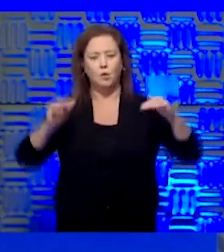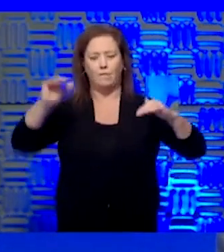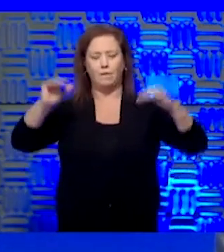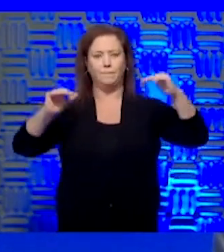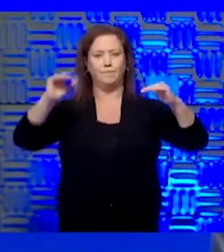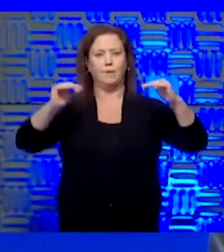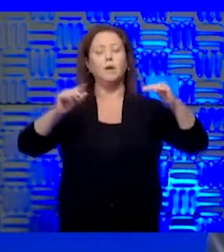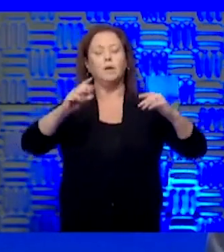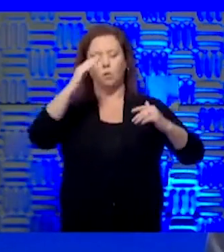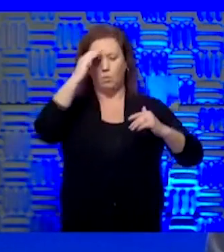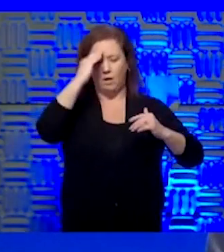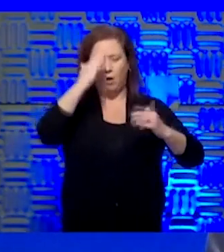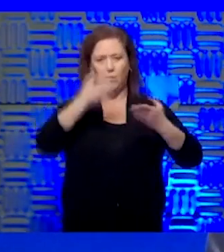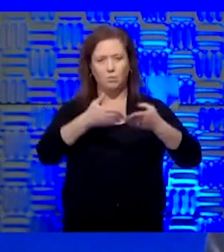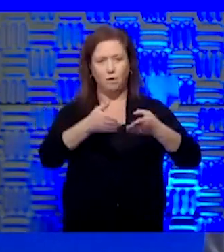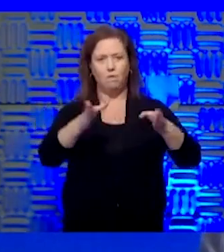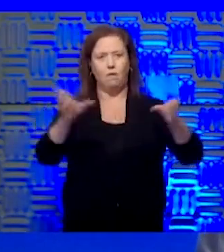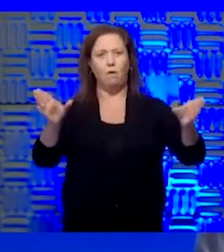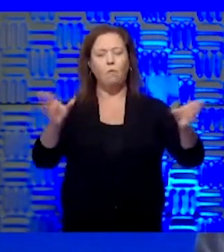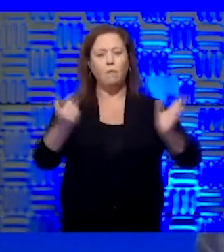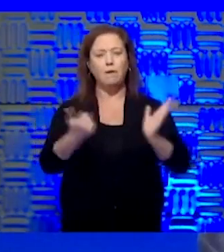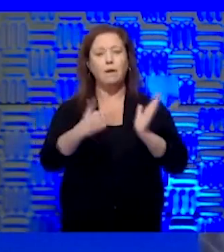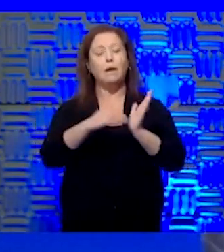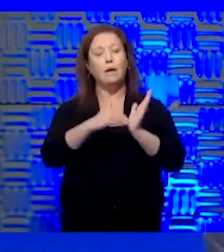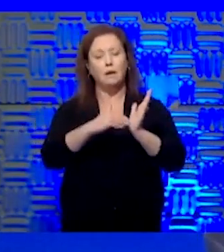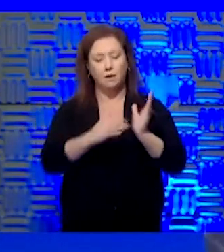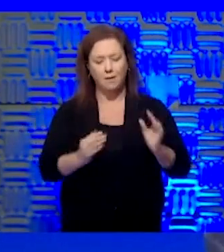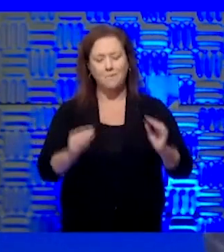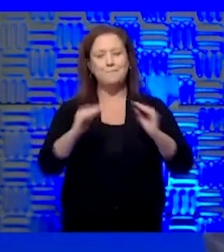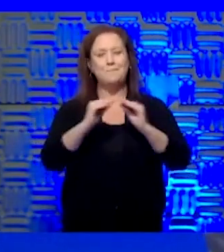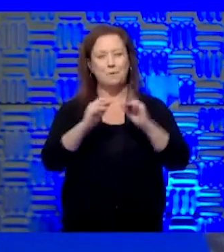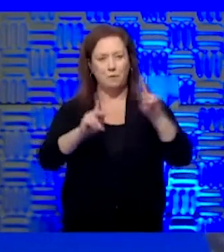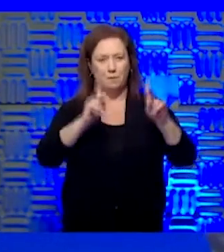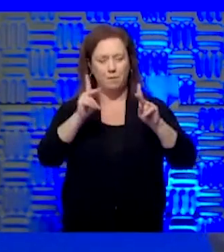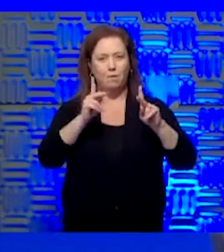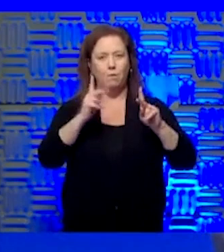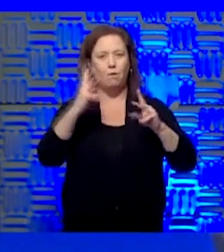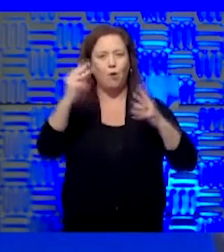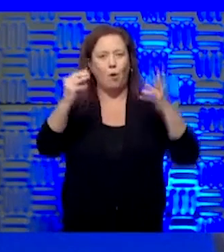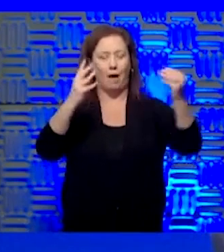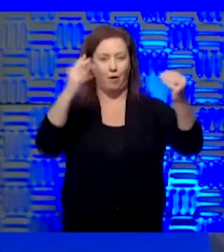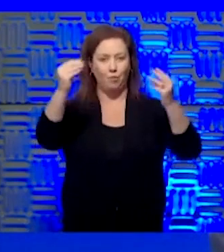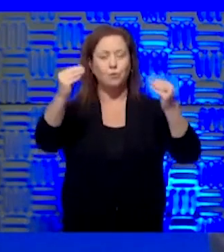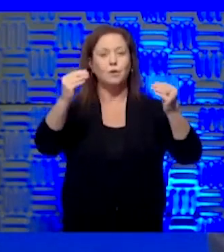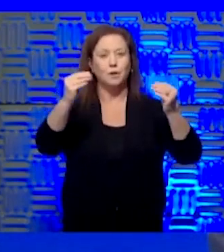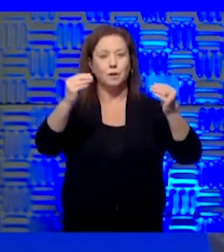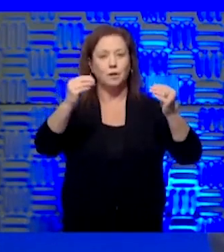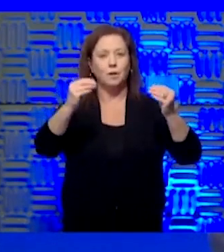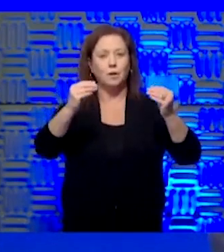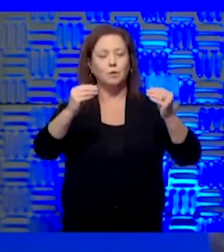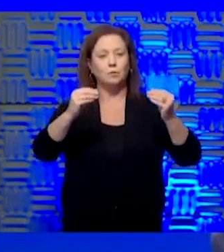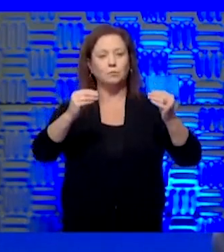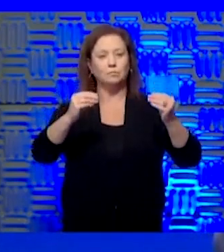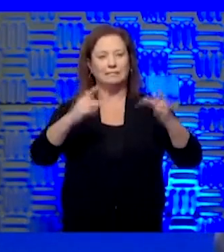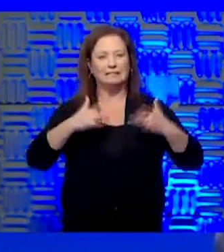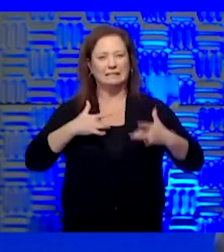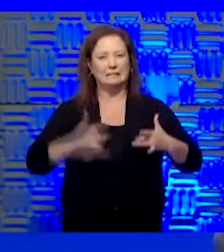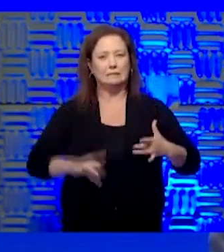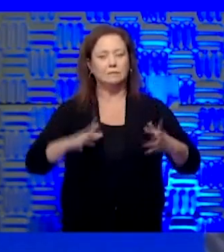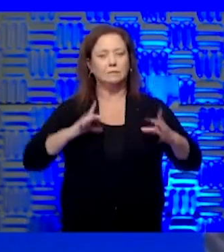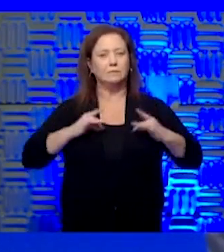that certainly as we start to open up, there are going to be more people who are out in the public who are going to be susceptible to this